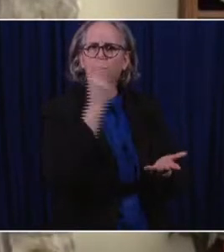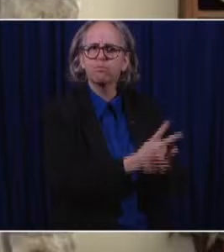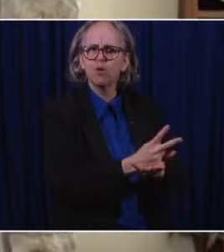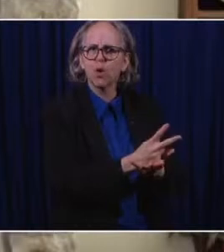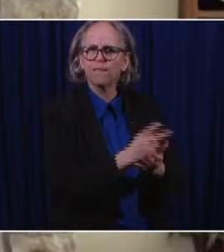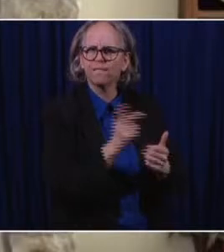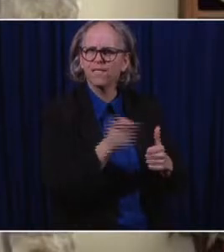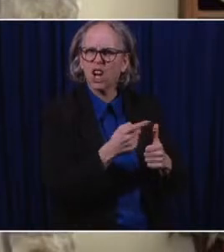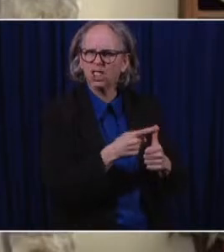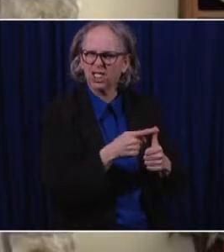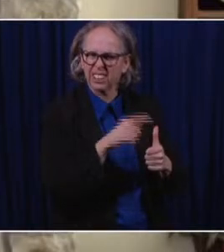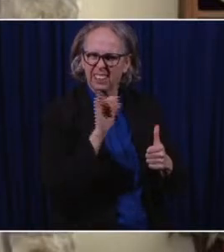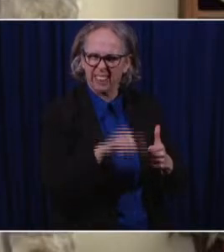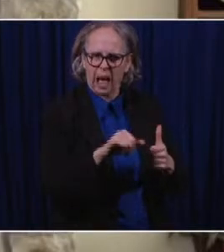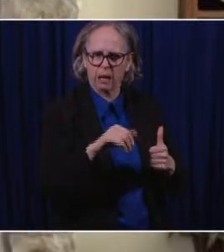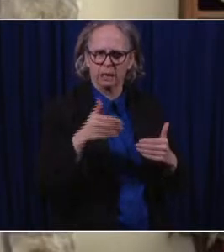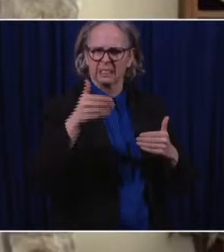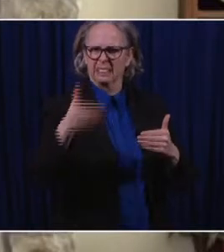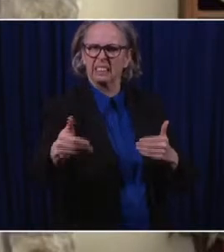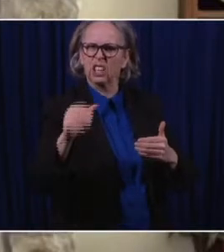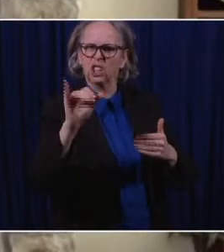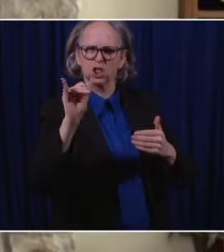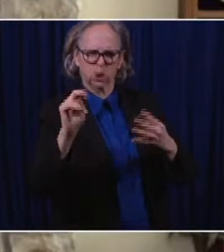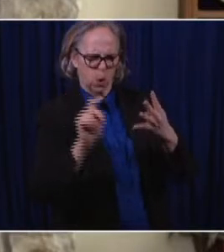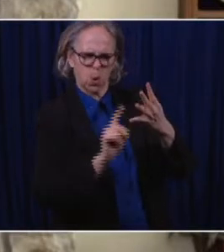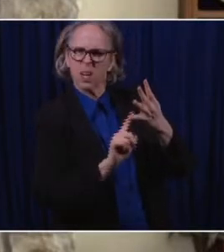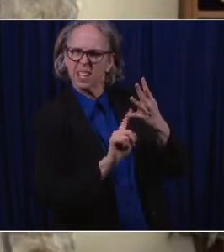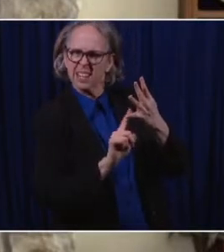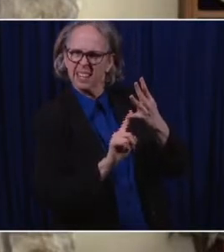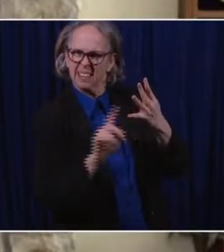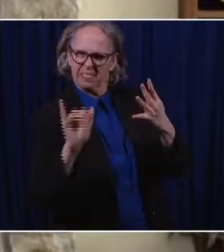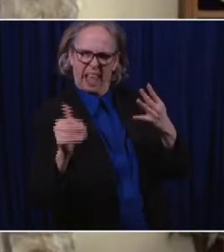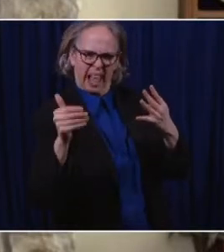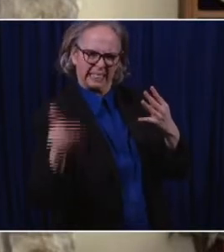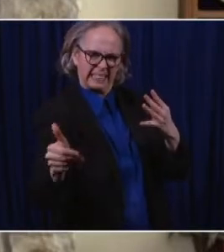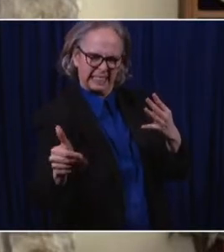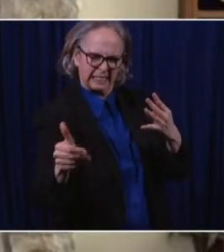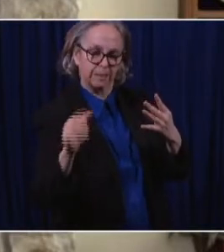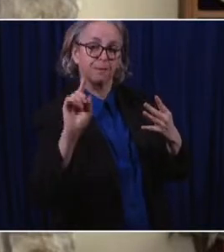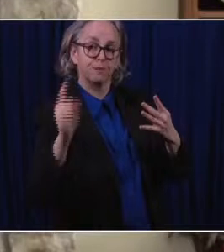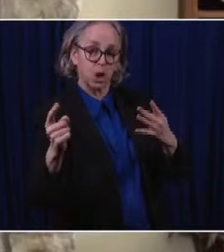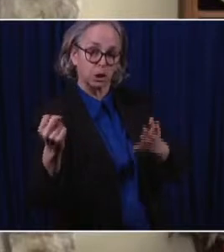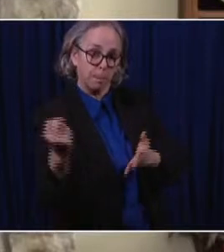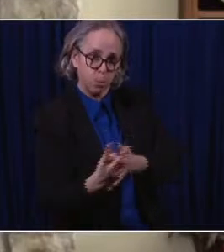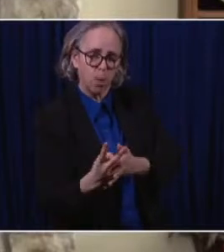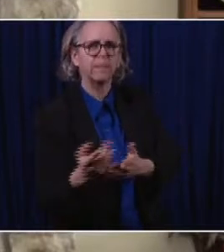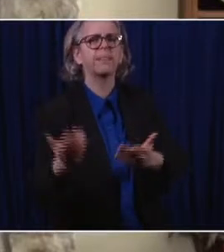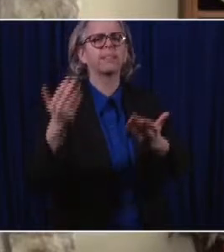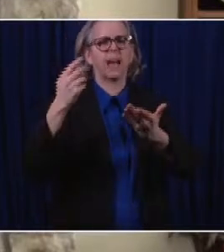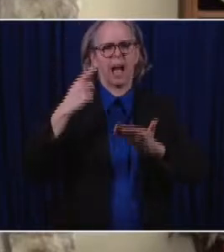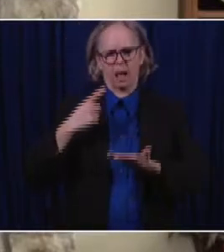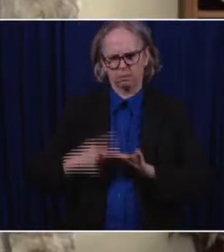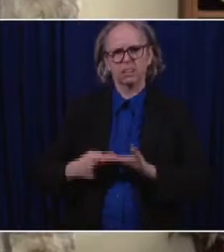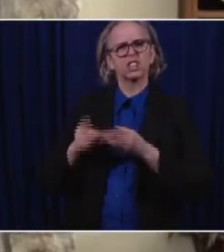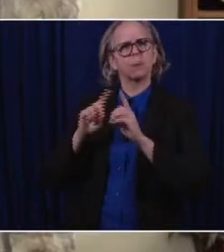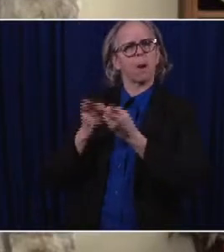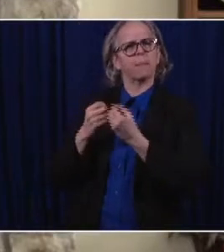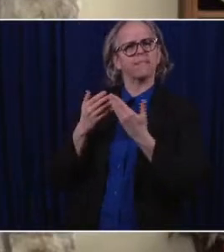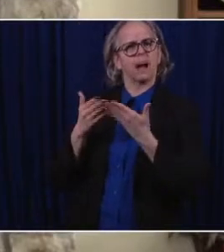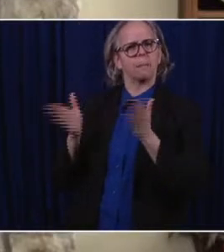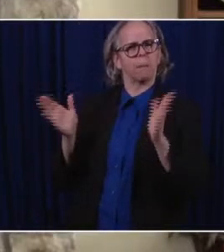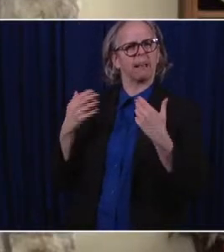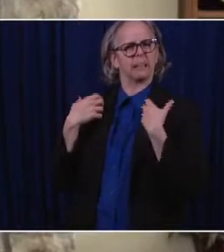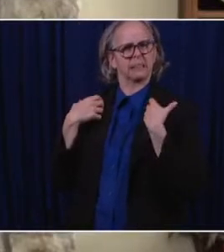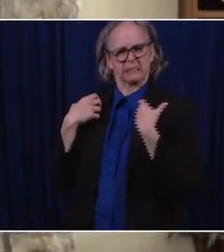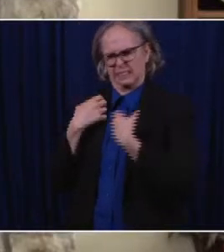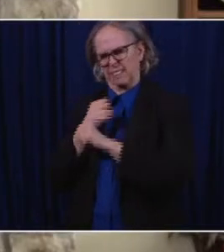June. But this is something that is very important. I think it's significant